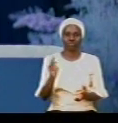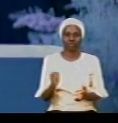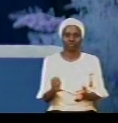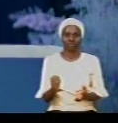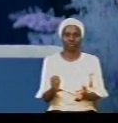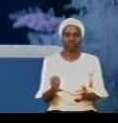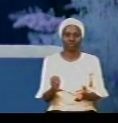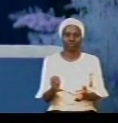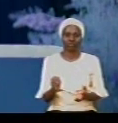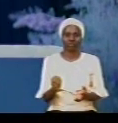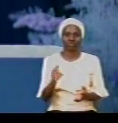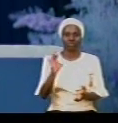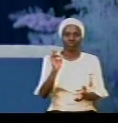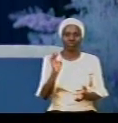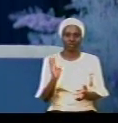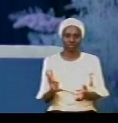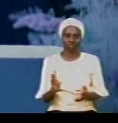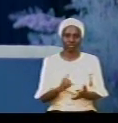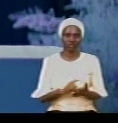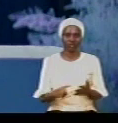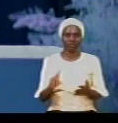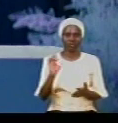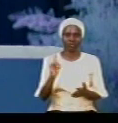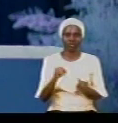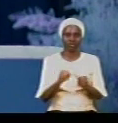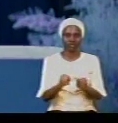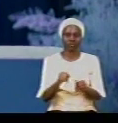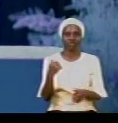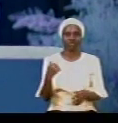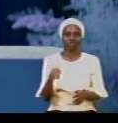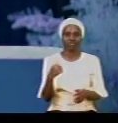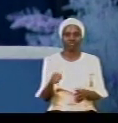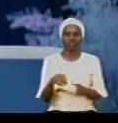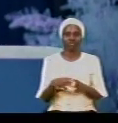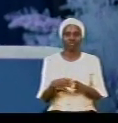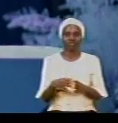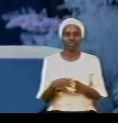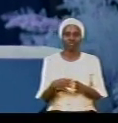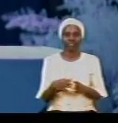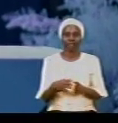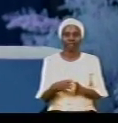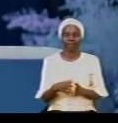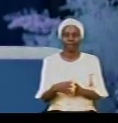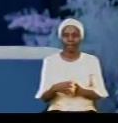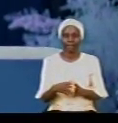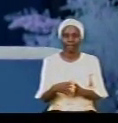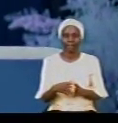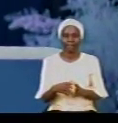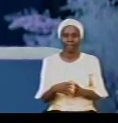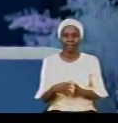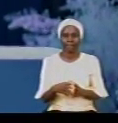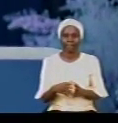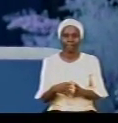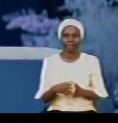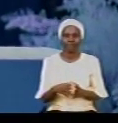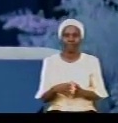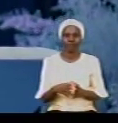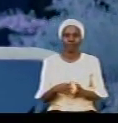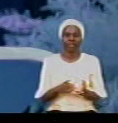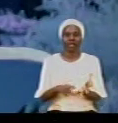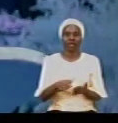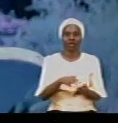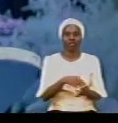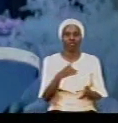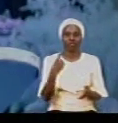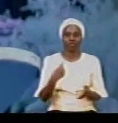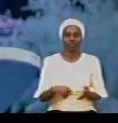Among the gods, there is none like unto thee, O Lord. Neither are there any